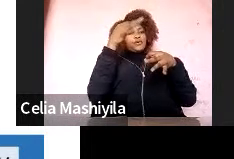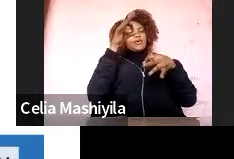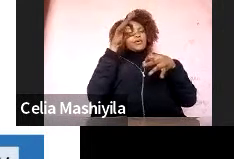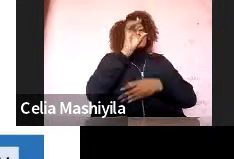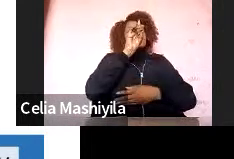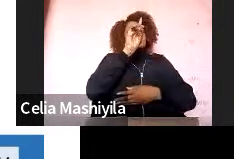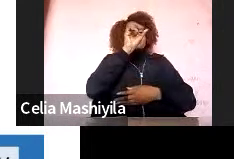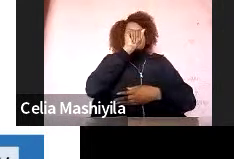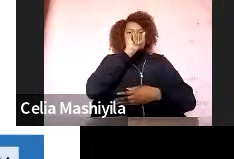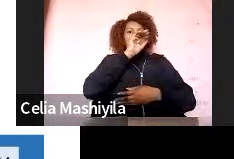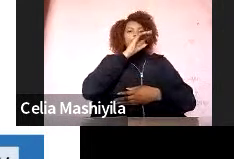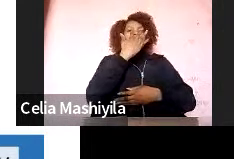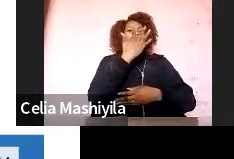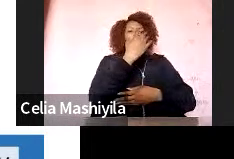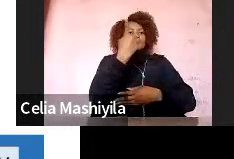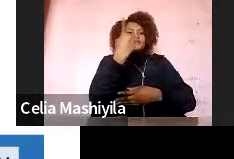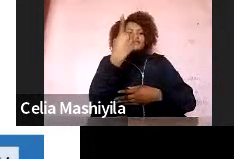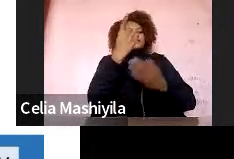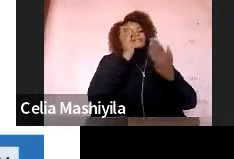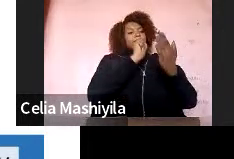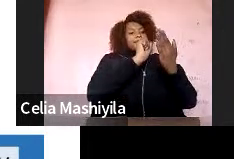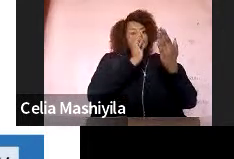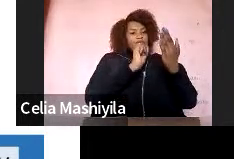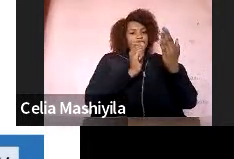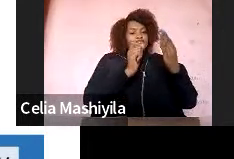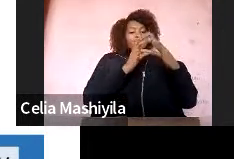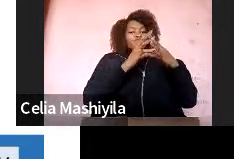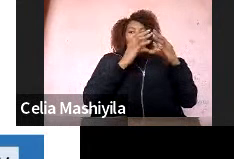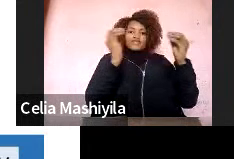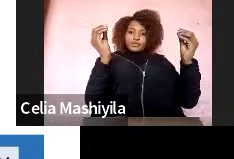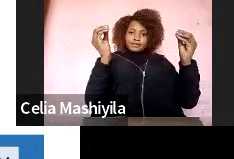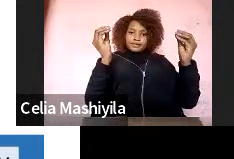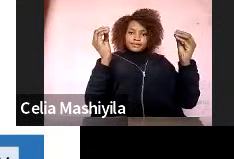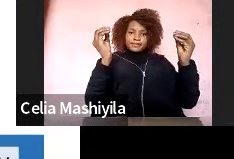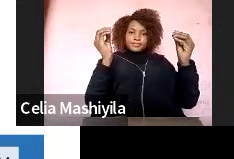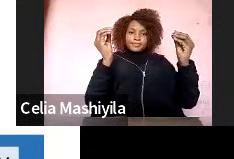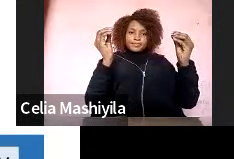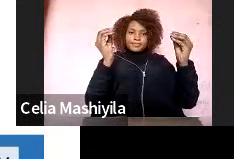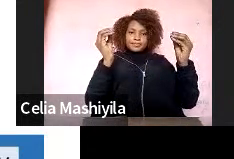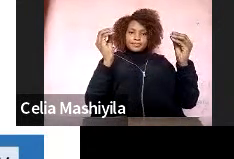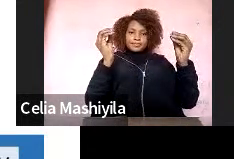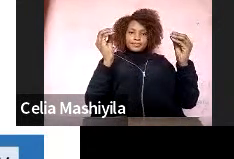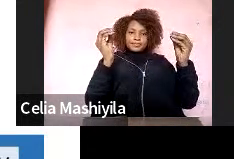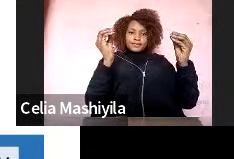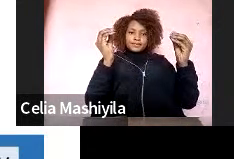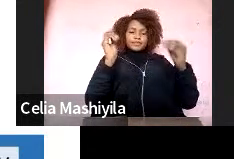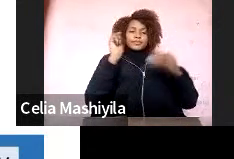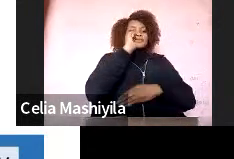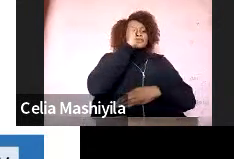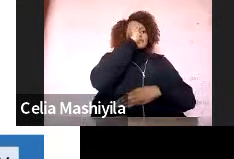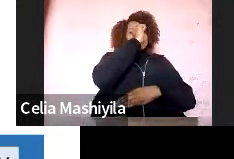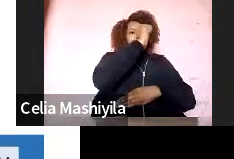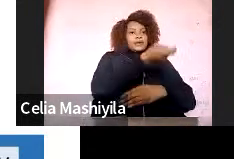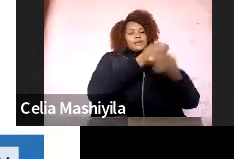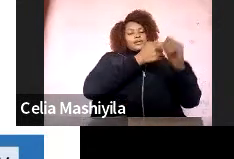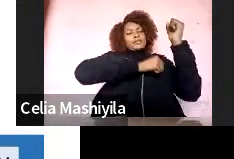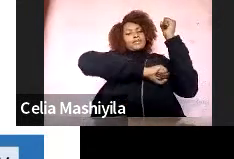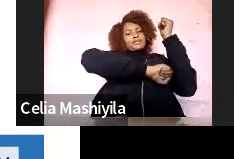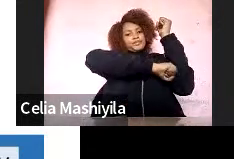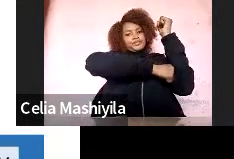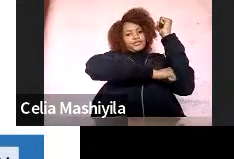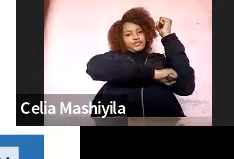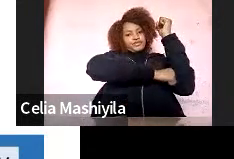DA51 and submit it, and that's very critical, submit it to the office which